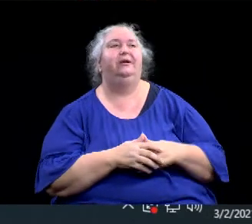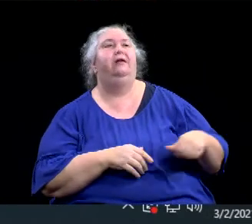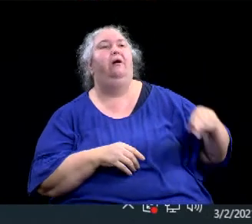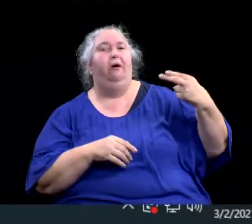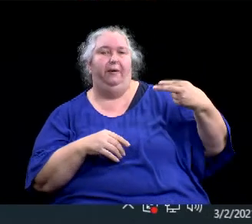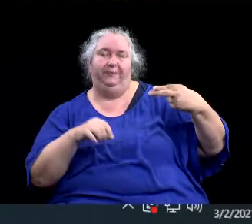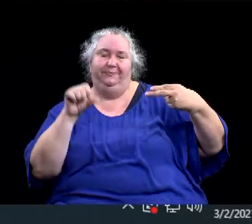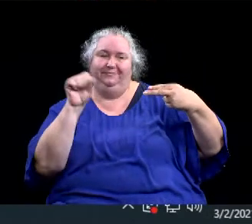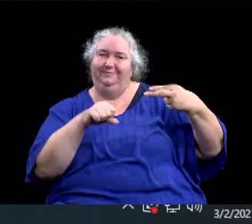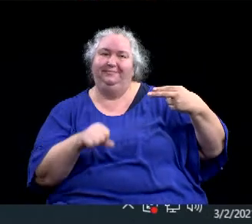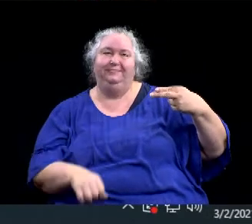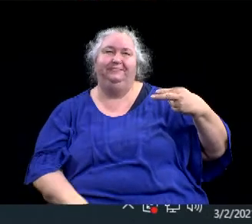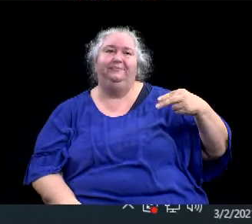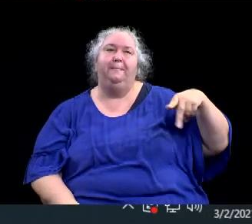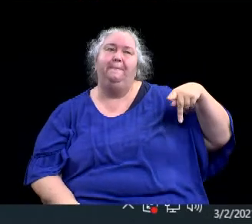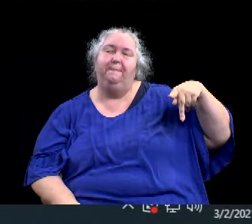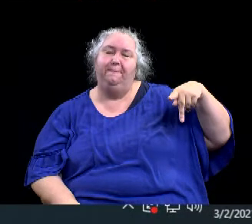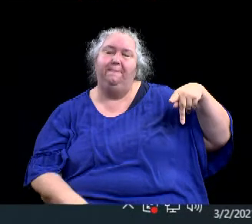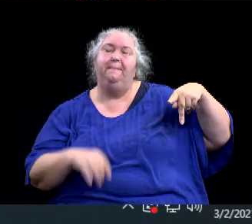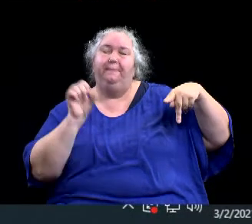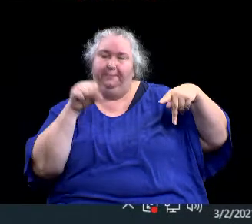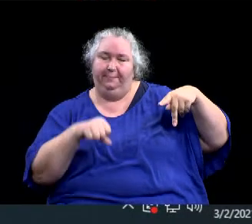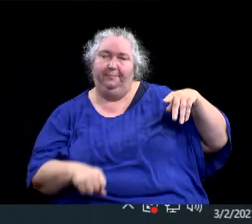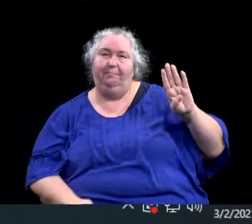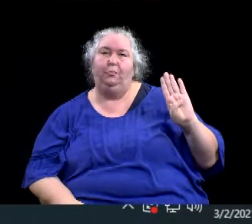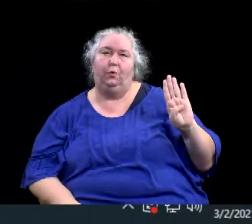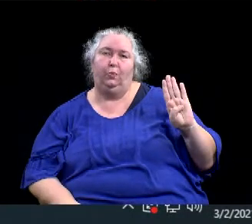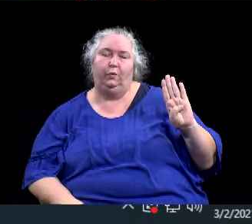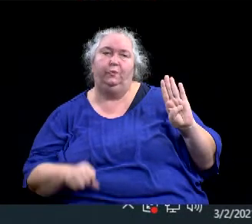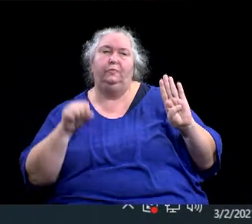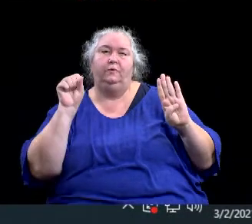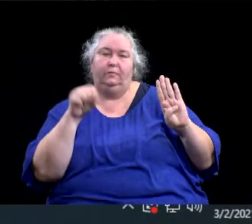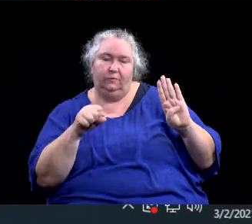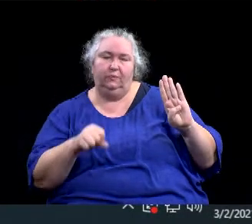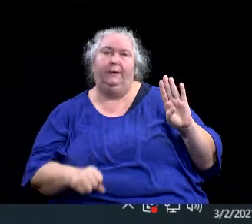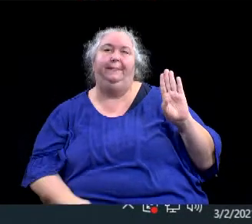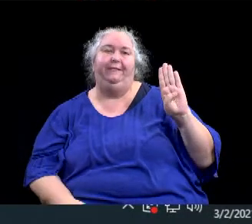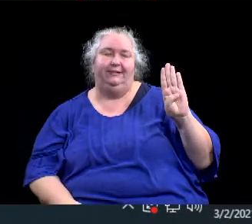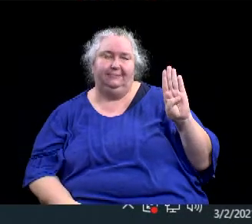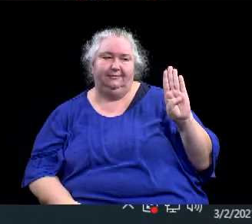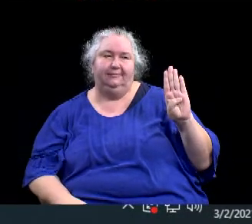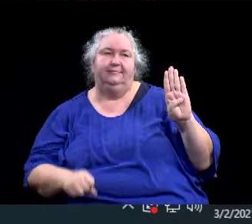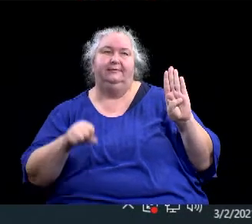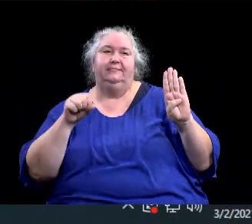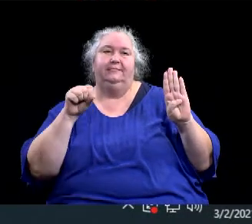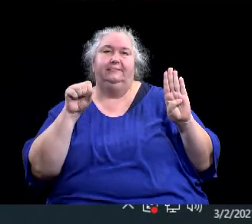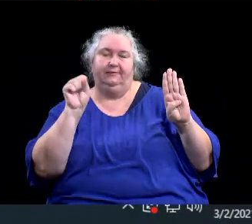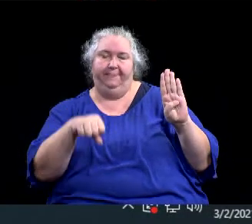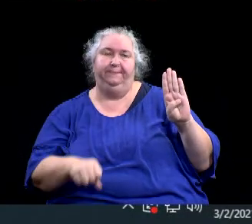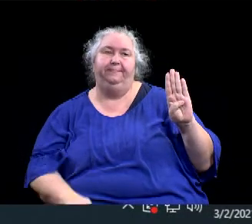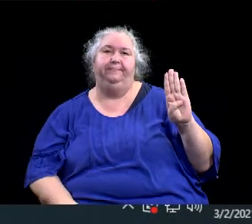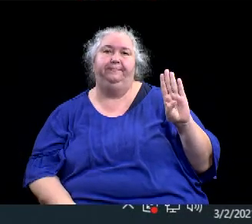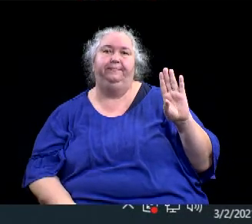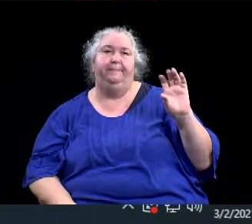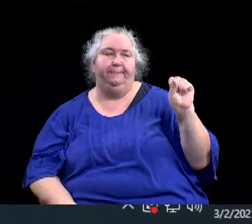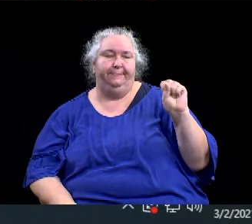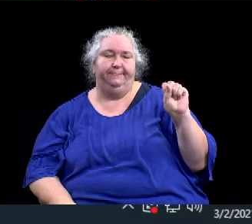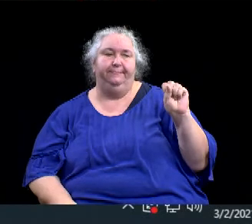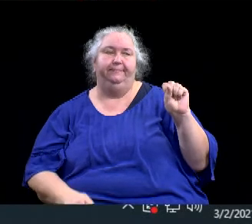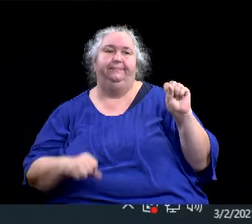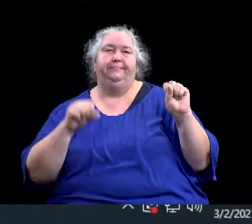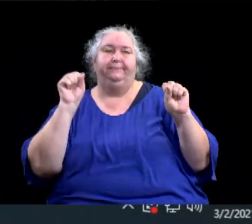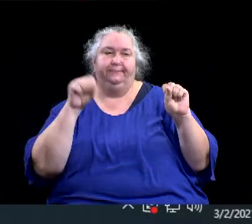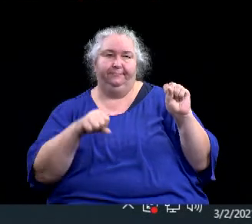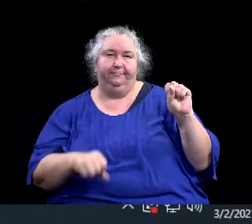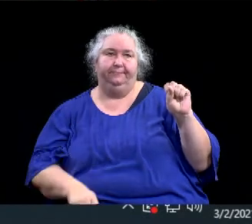Porteroo, Yes. Fairfield, Yes. Sabido, Yes. Meek. Yes, that